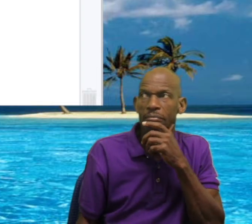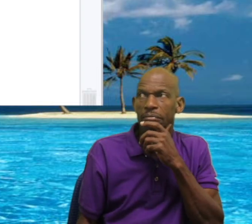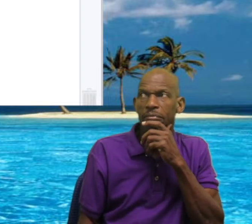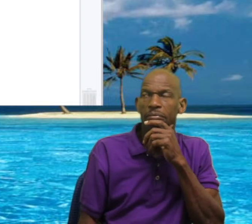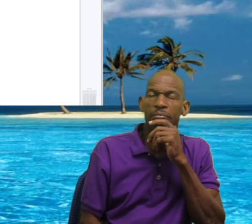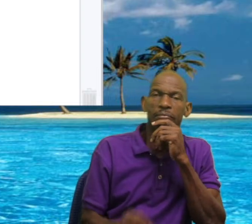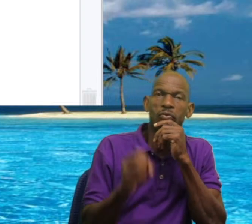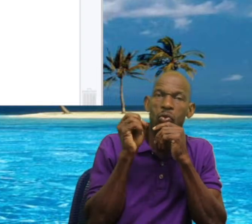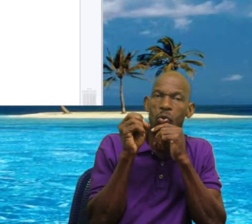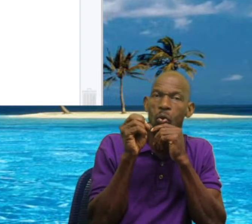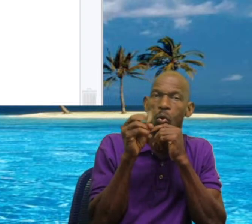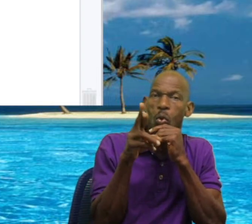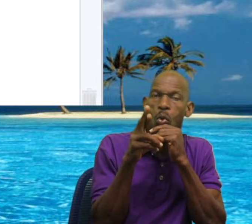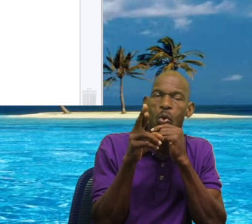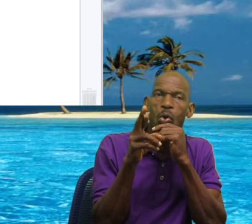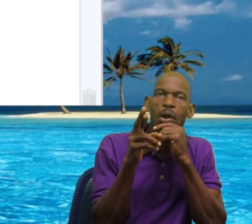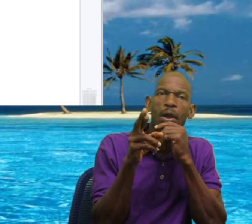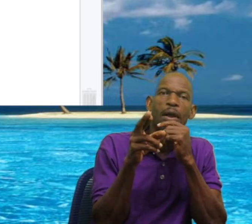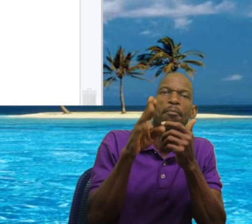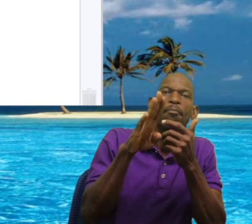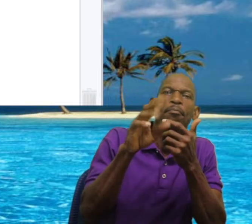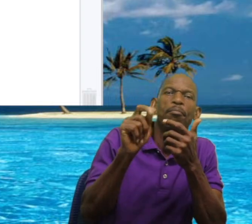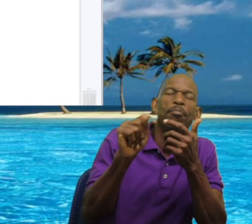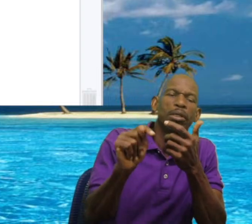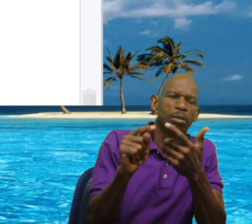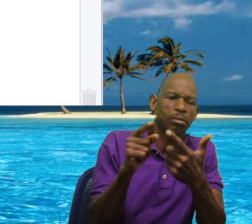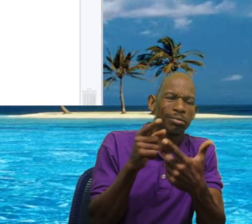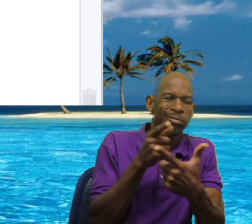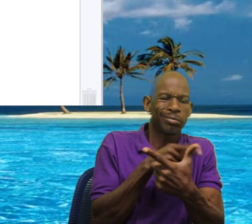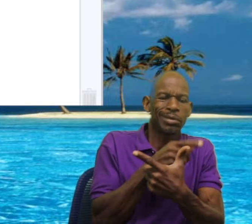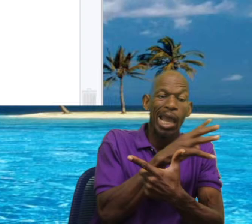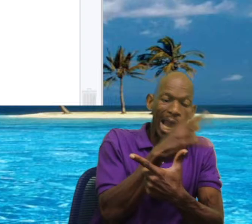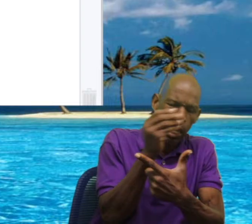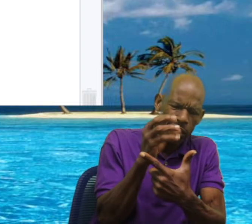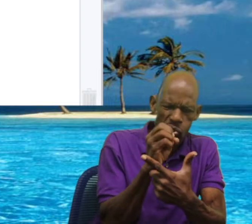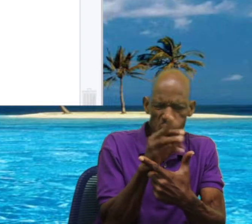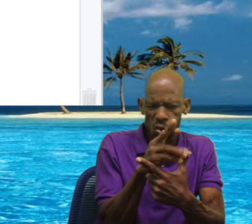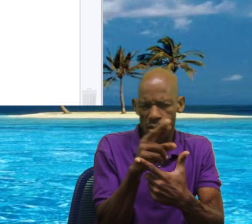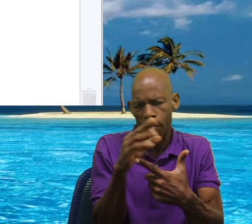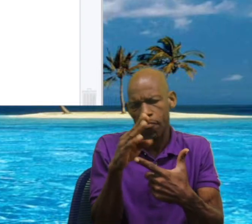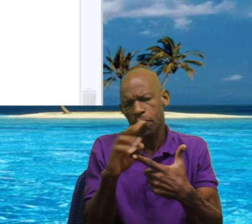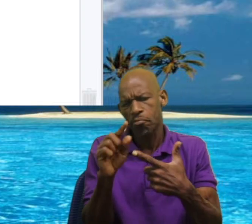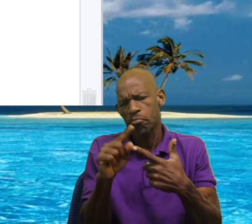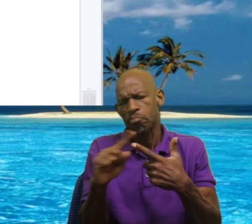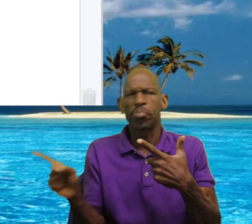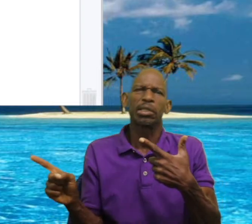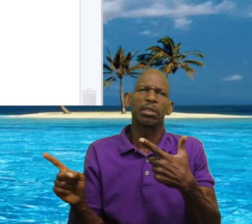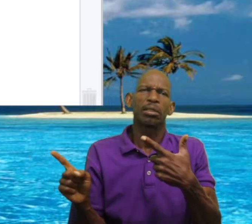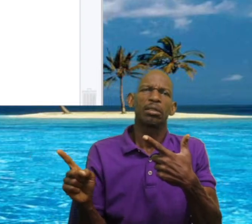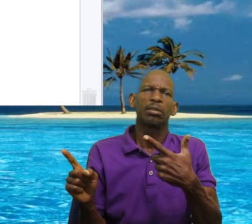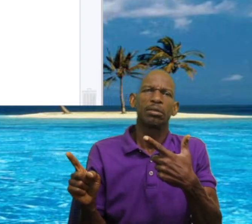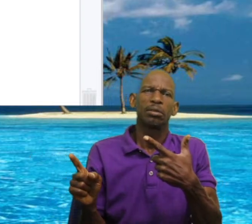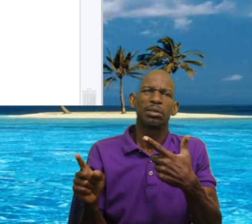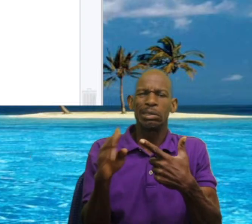or but. You write an and or